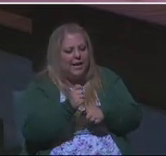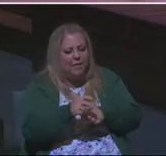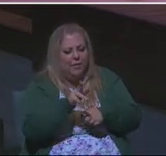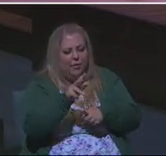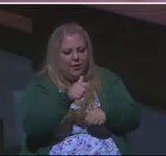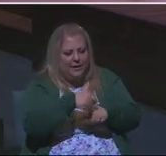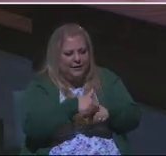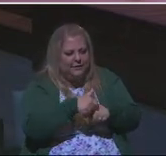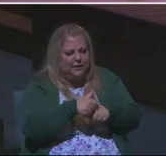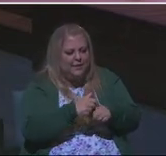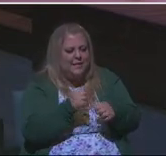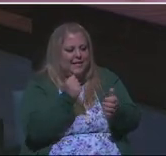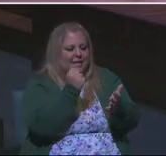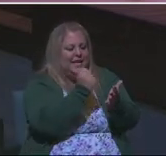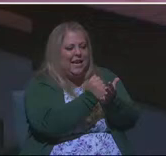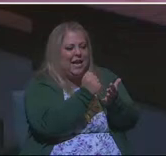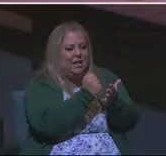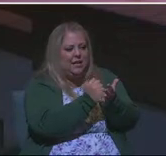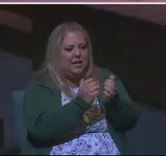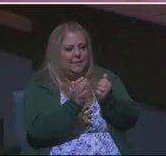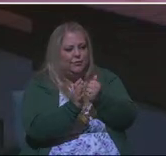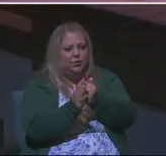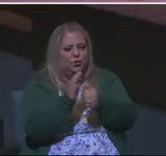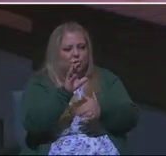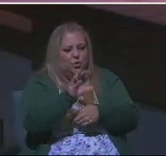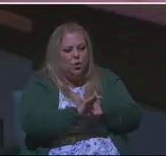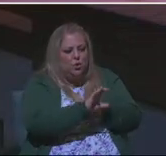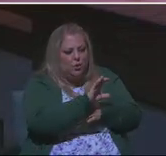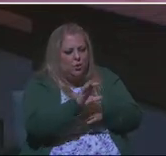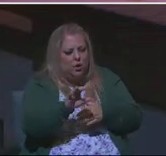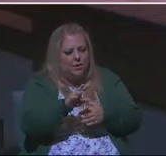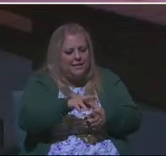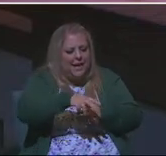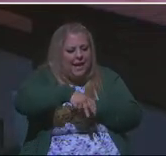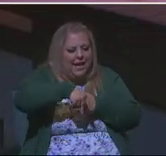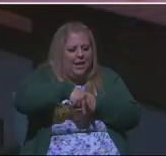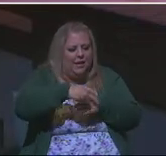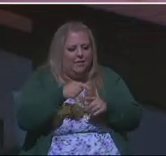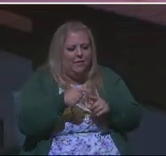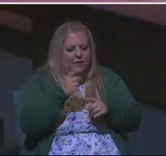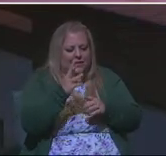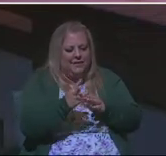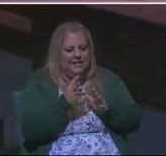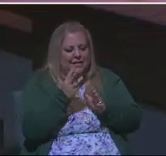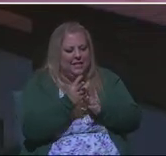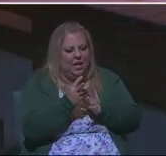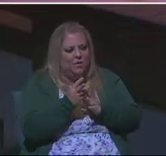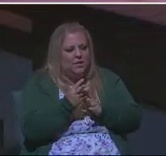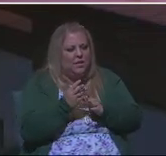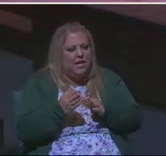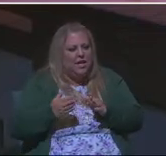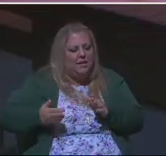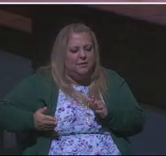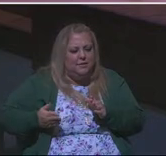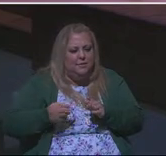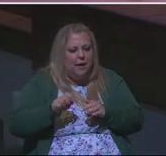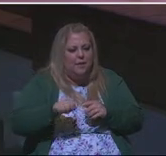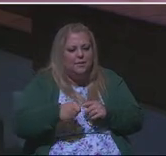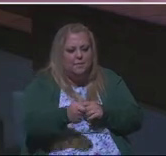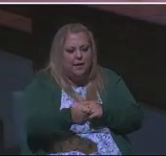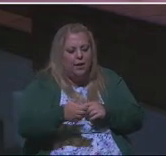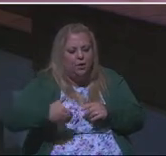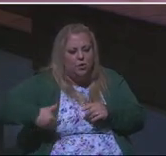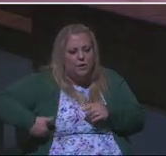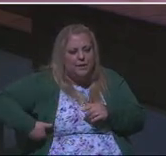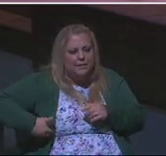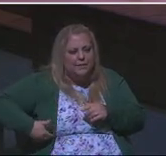him to a cross, hang him in the sun for 6 hours, run a spear through his side and literally